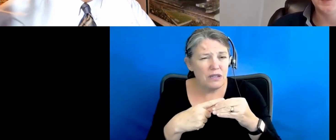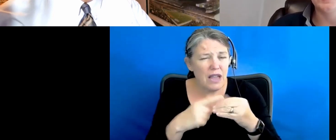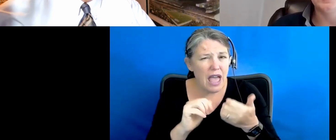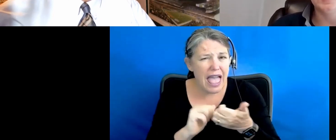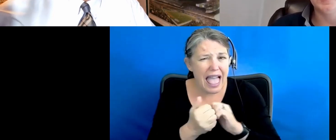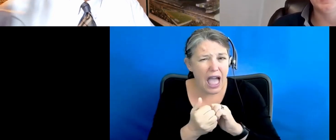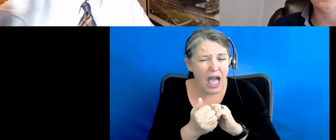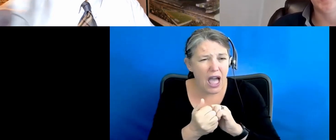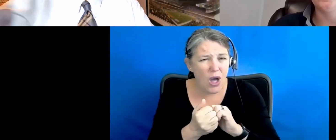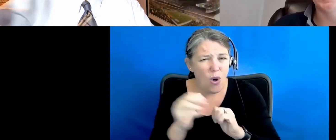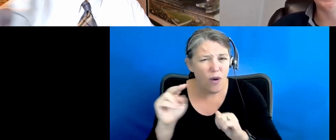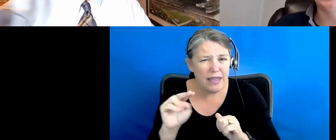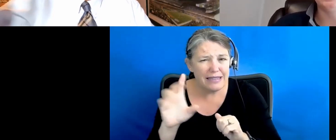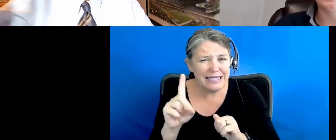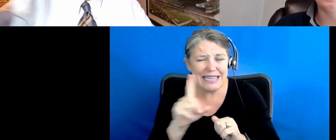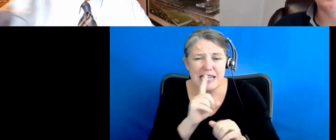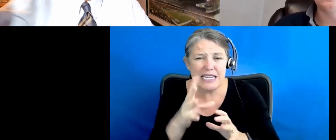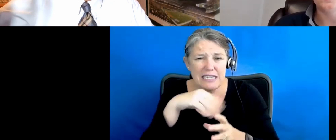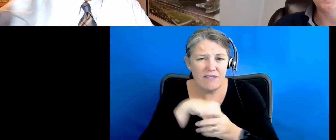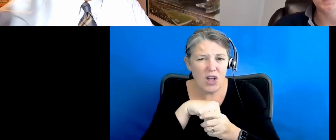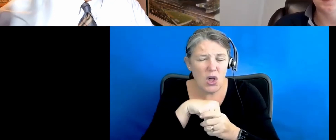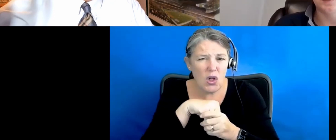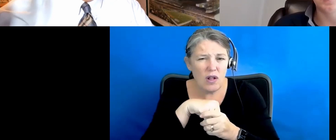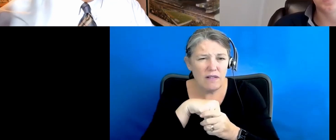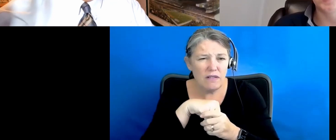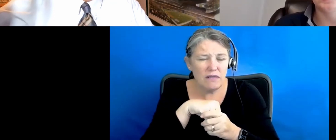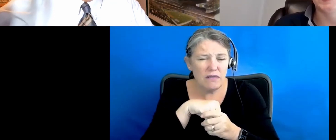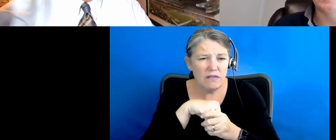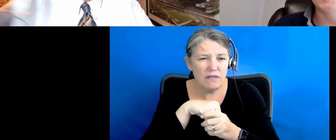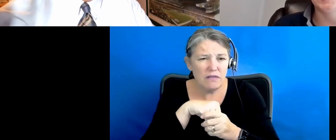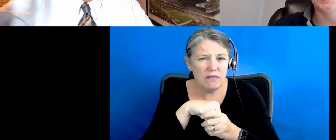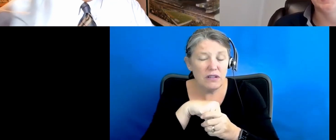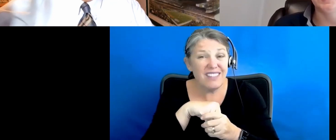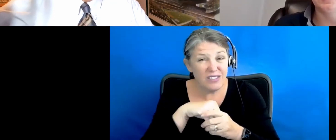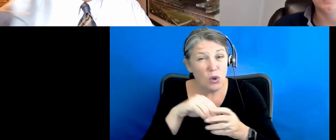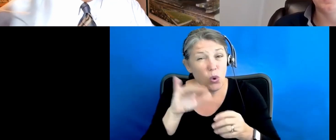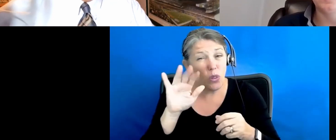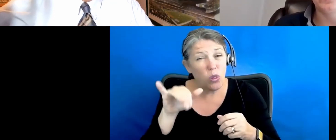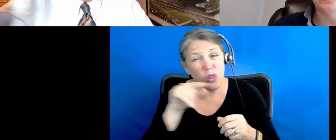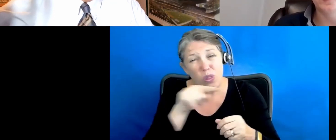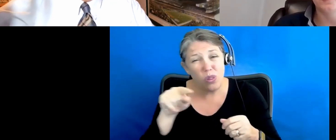how the NCD is involved in kind of closing those gaps in